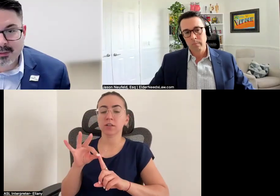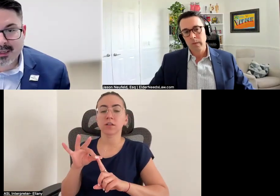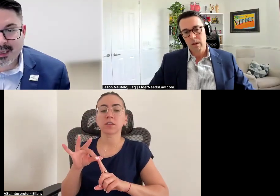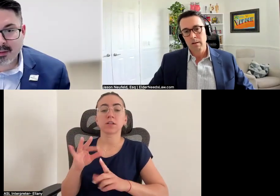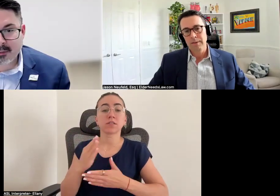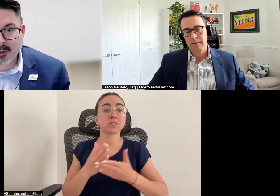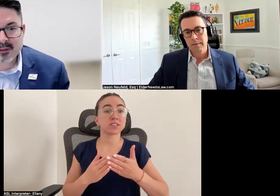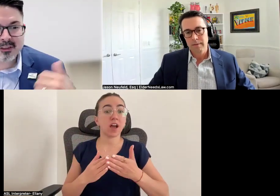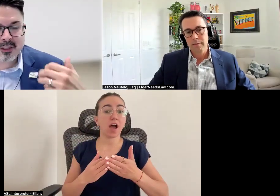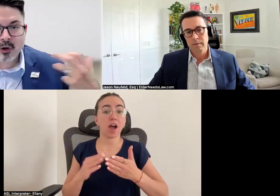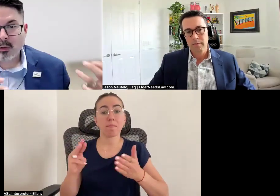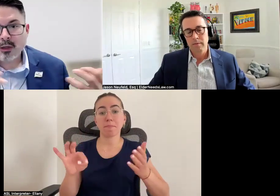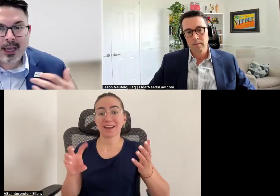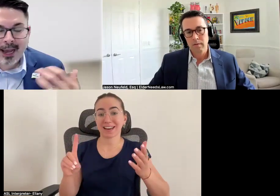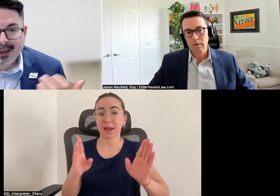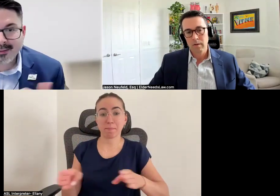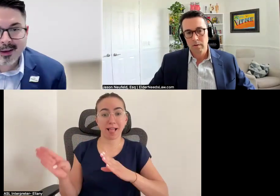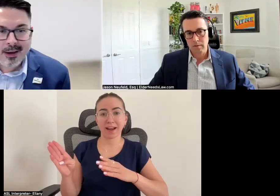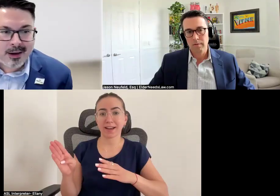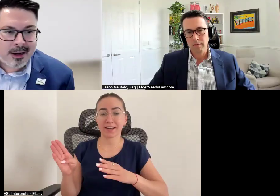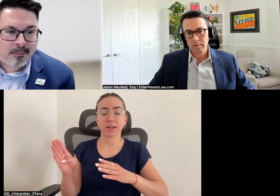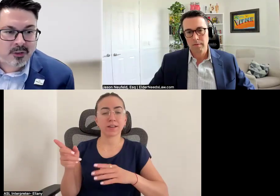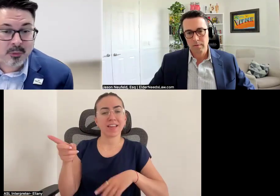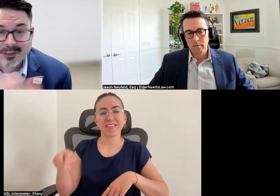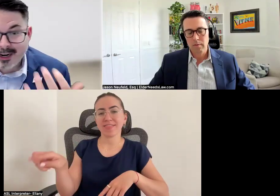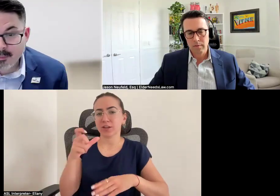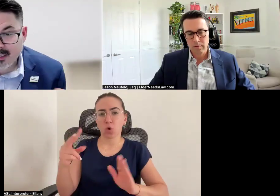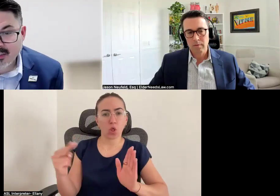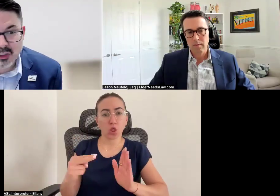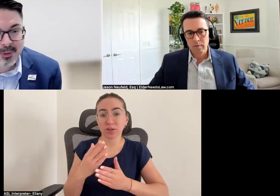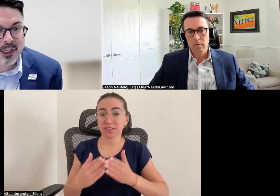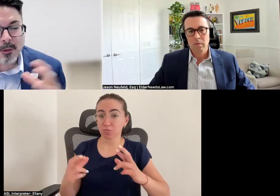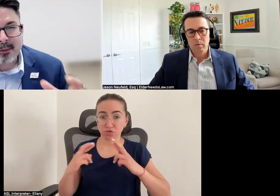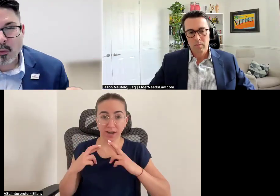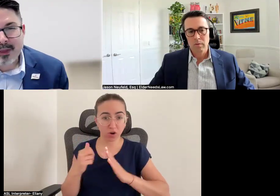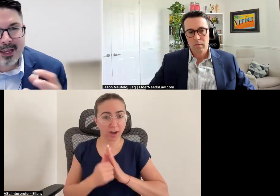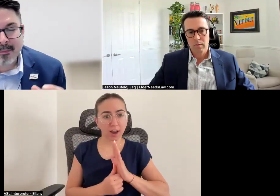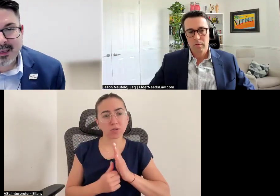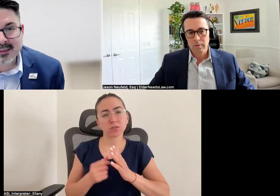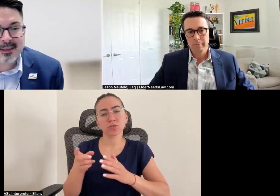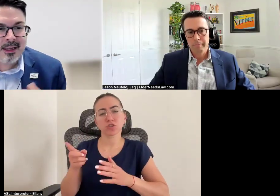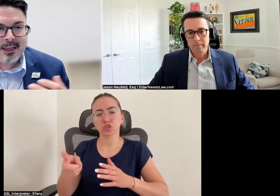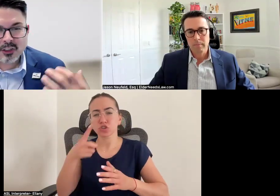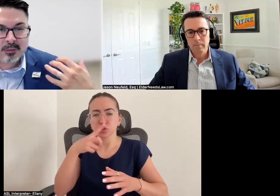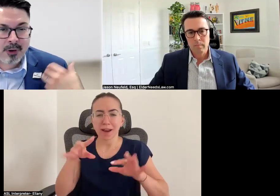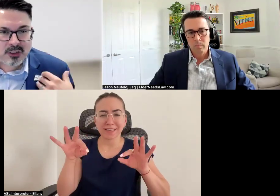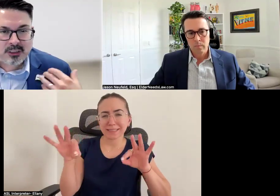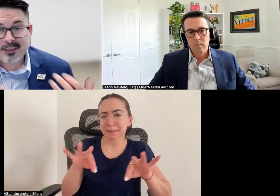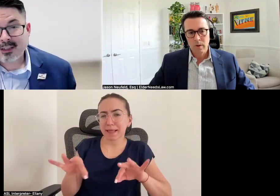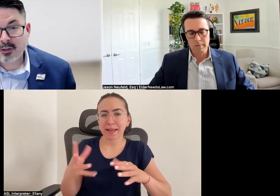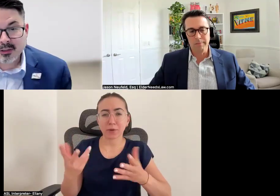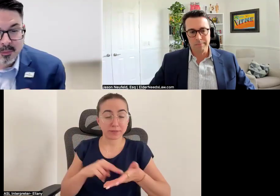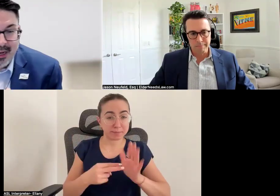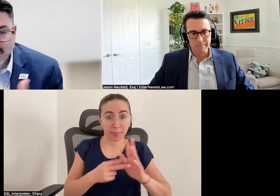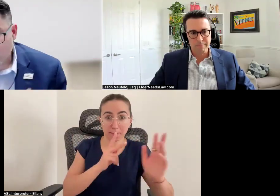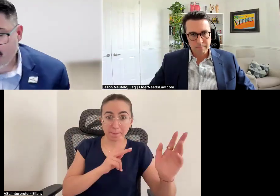some of the Medicaid planning purposes, they don't look at some retirement accounts. Can you explain a little bit about what that means? Is it just the person? Does it